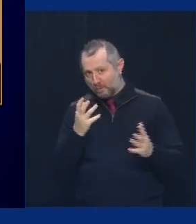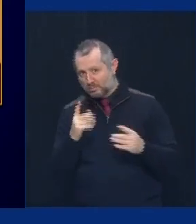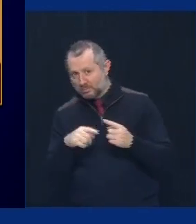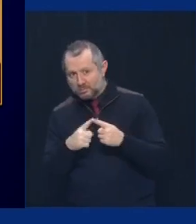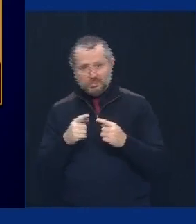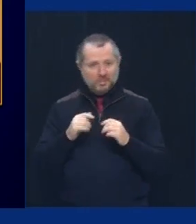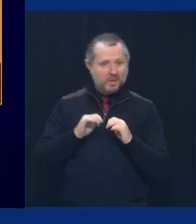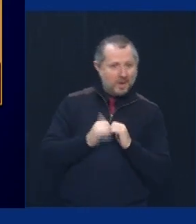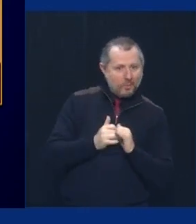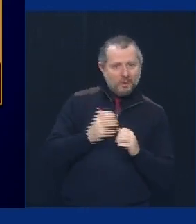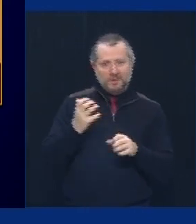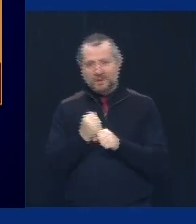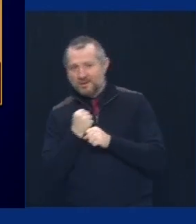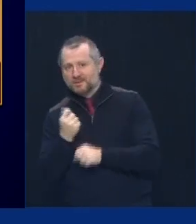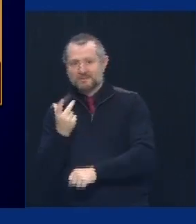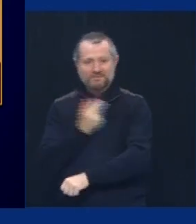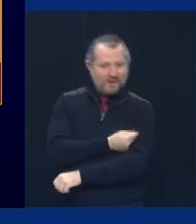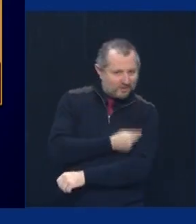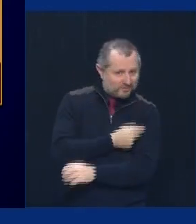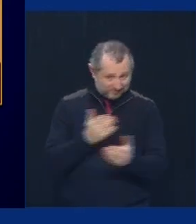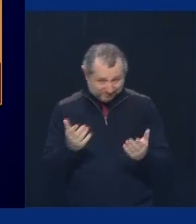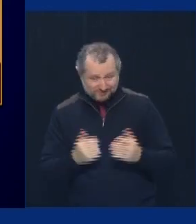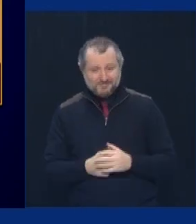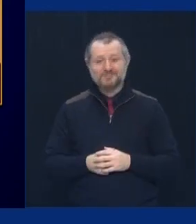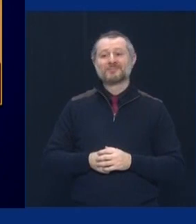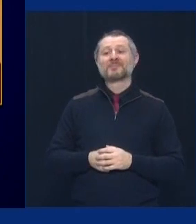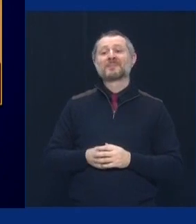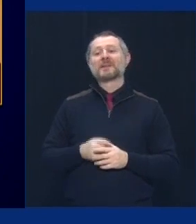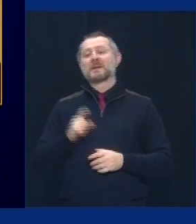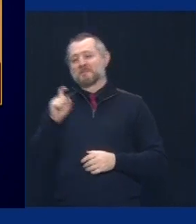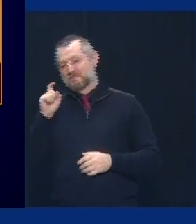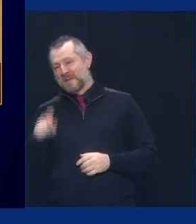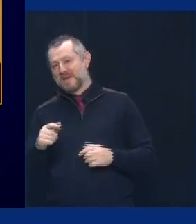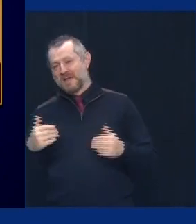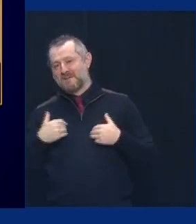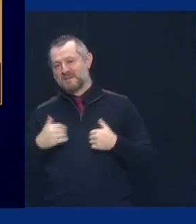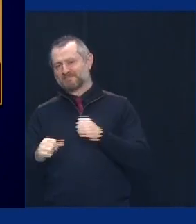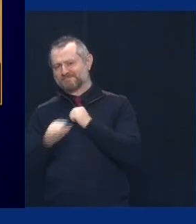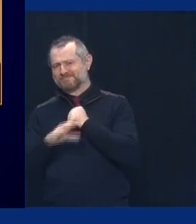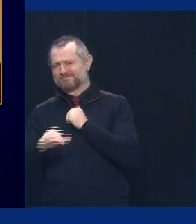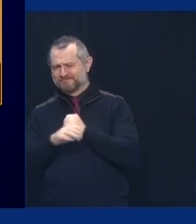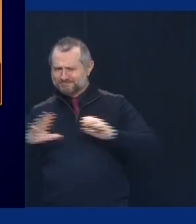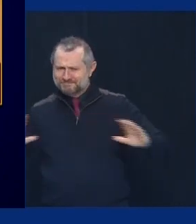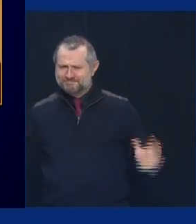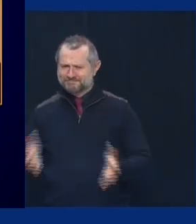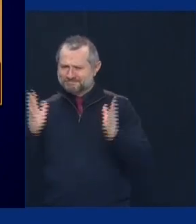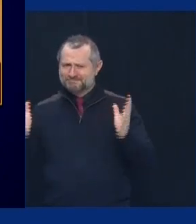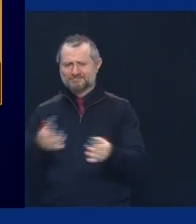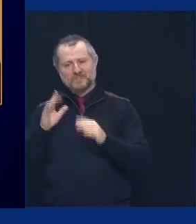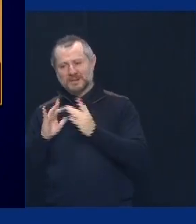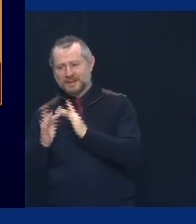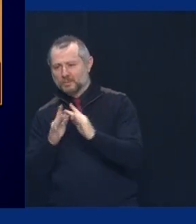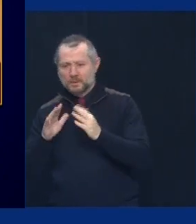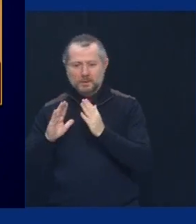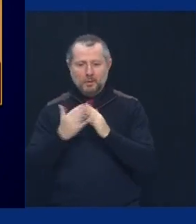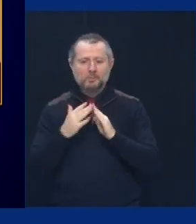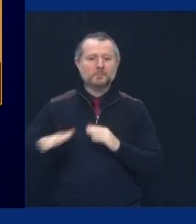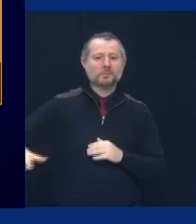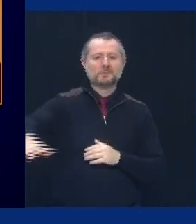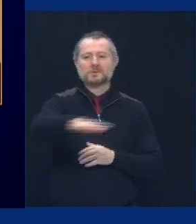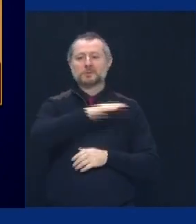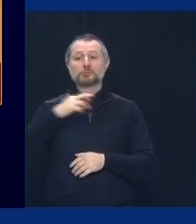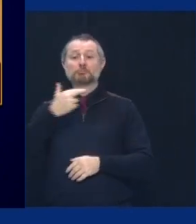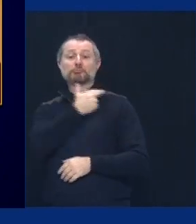this vaccine, and there must be engagement and outreach with local grassroots groups, faith-based